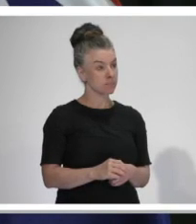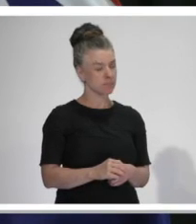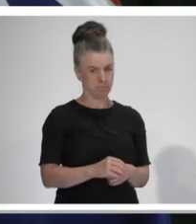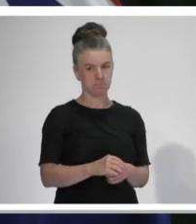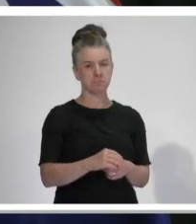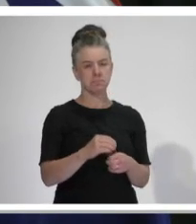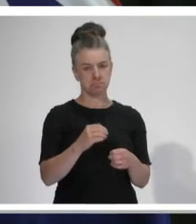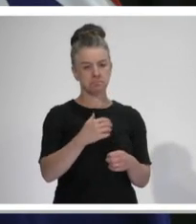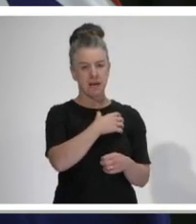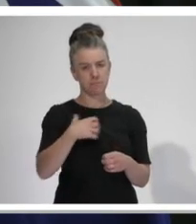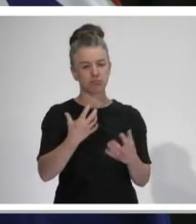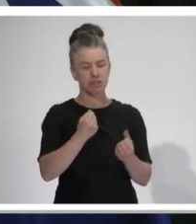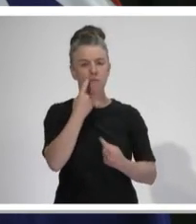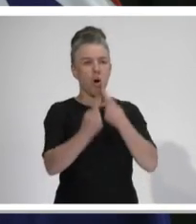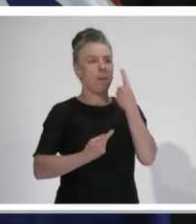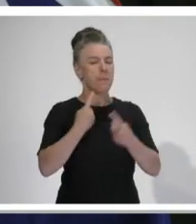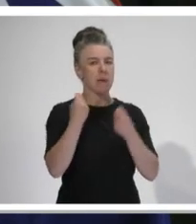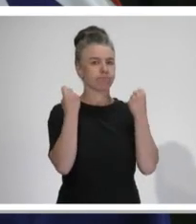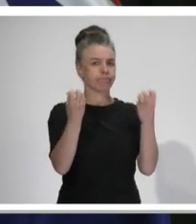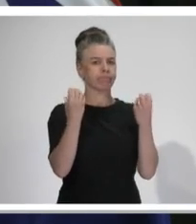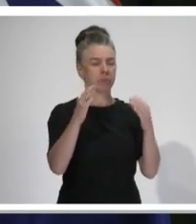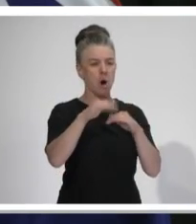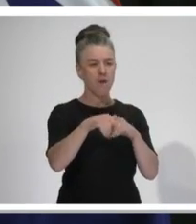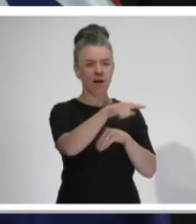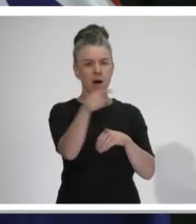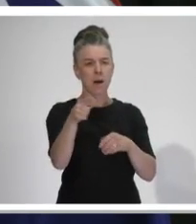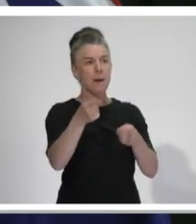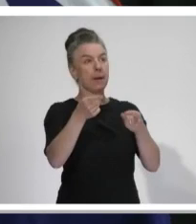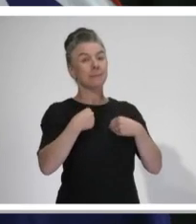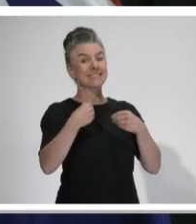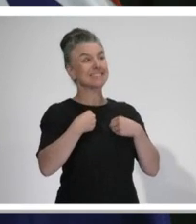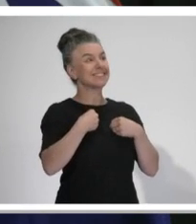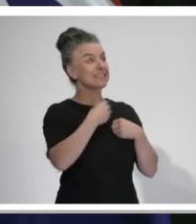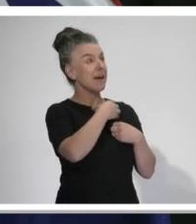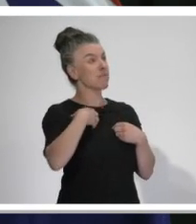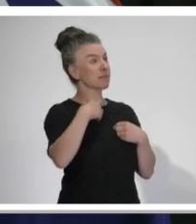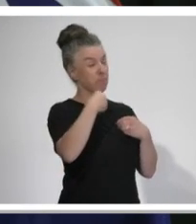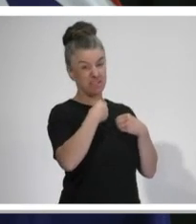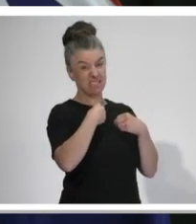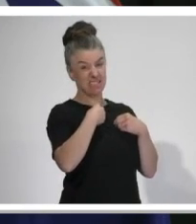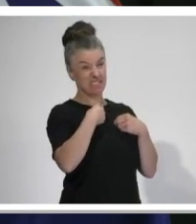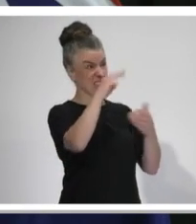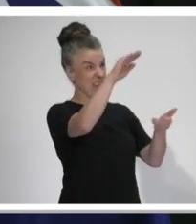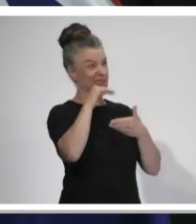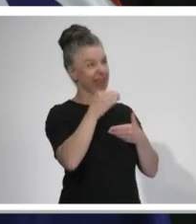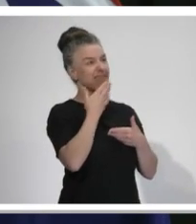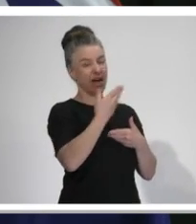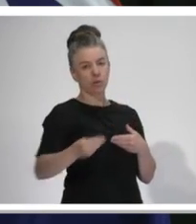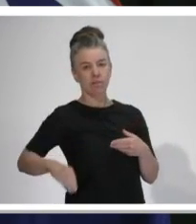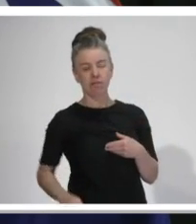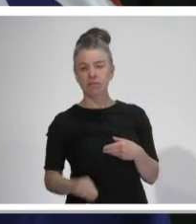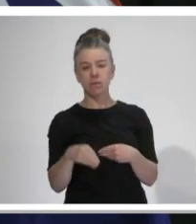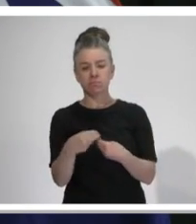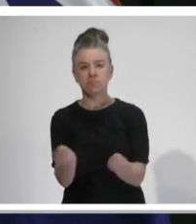subsidy? Look, there are a large number of complaints and they need to be thoroughly investigated. We've been extremely clear